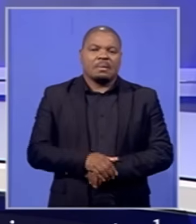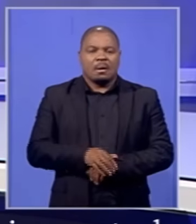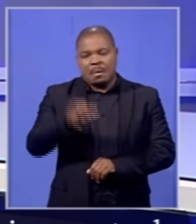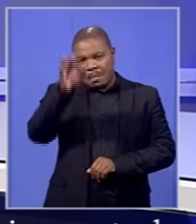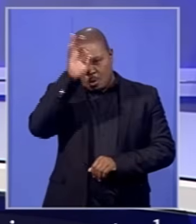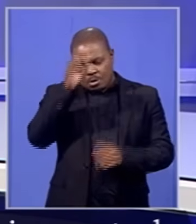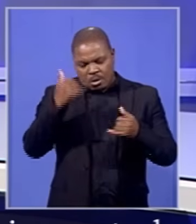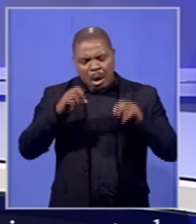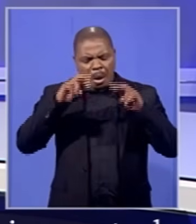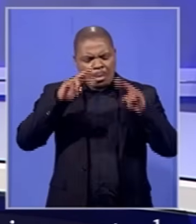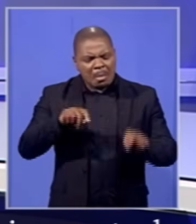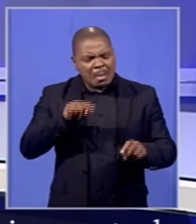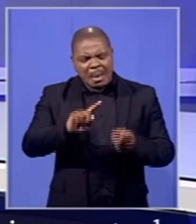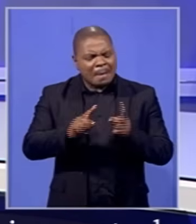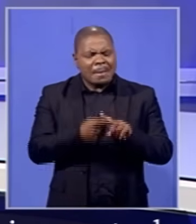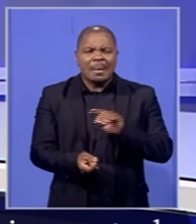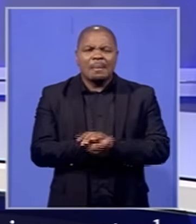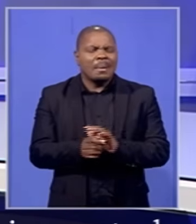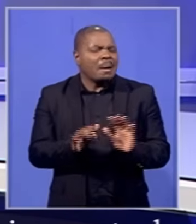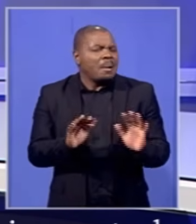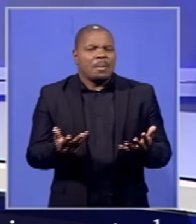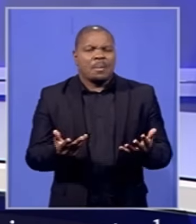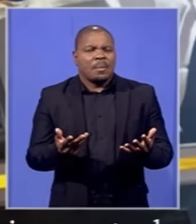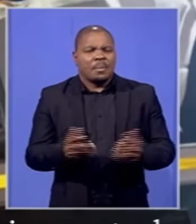se batlisisa sebakwa sa kotsi.